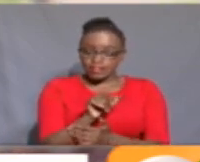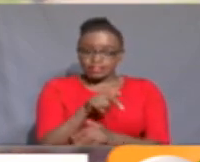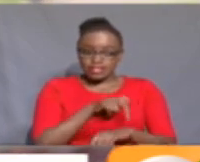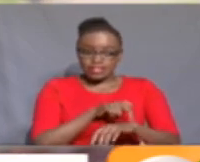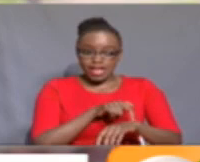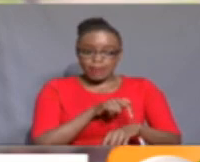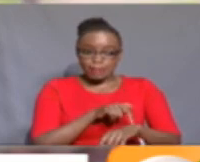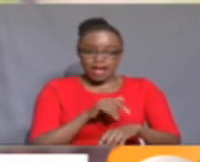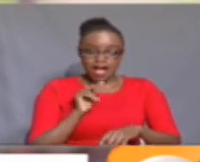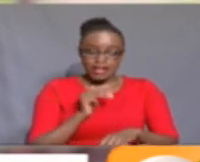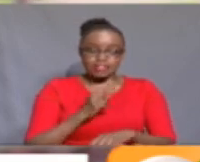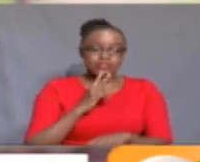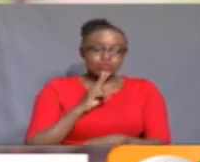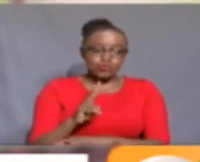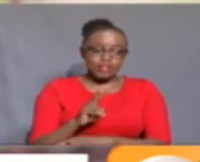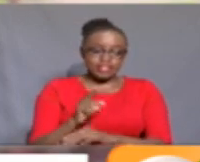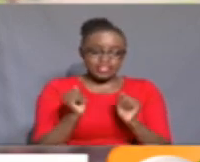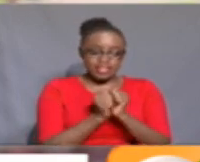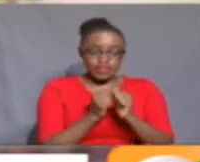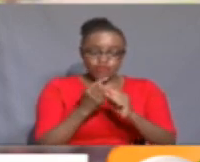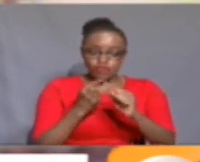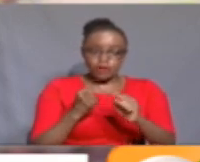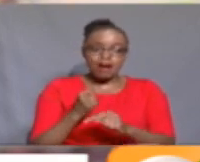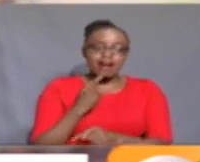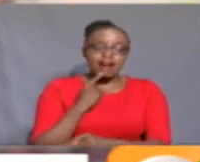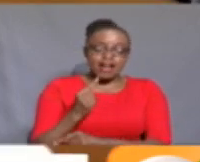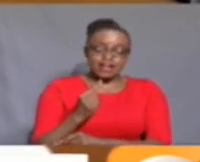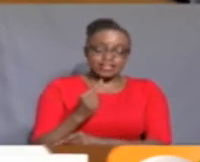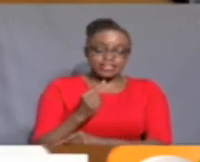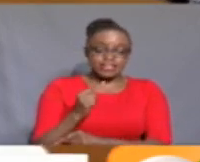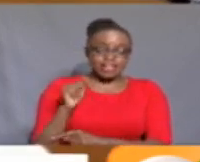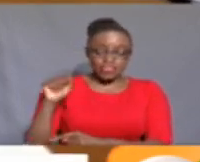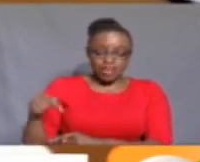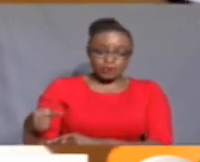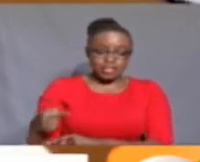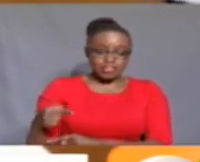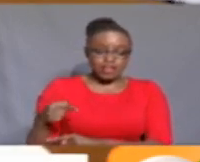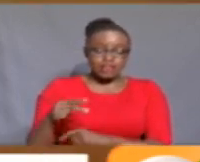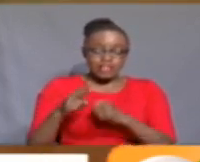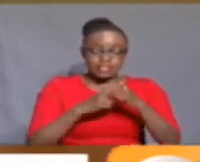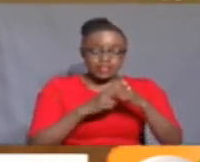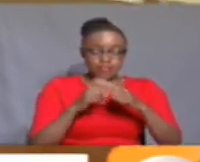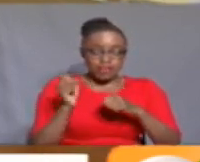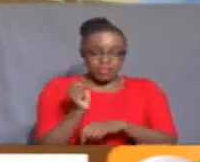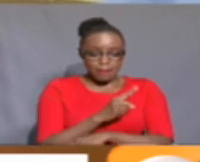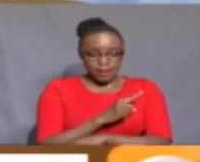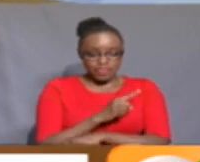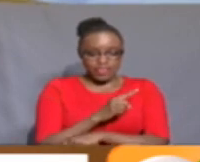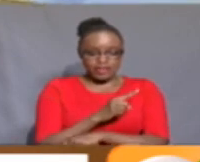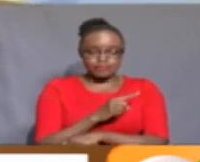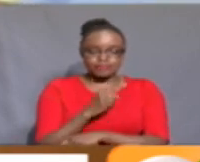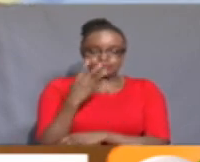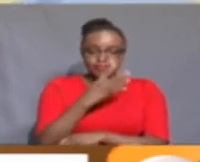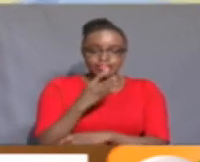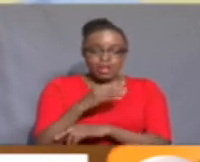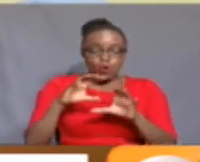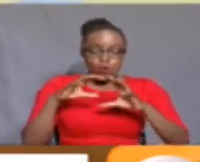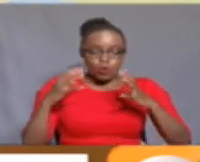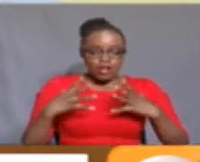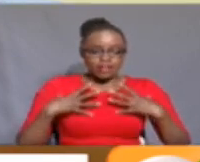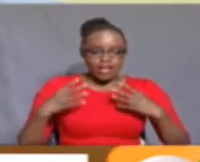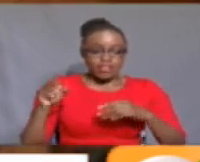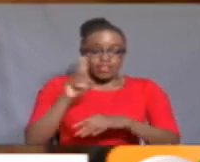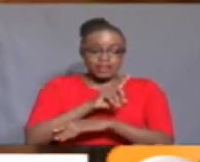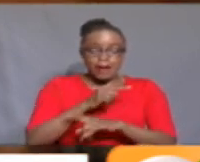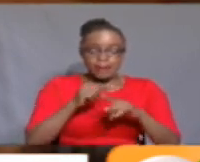at that time were at 210 out of 100,000. The 7th of April is World Health Day, but even as nations